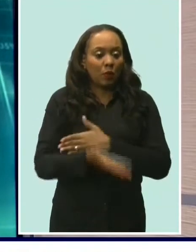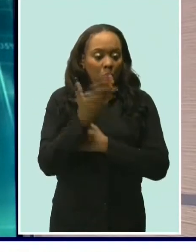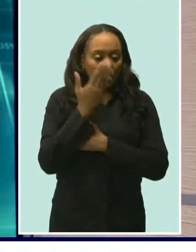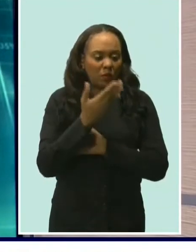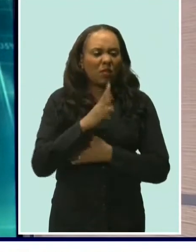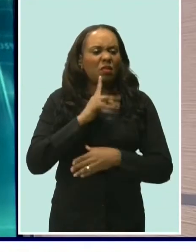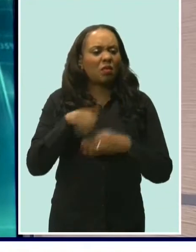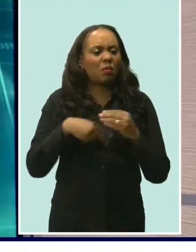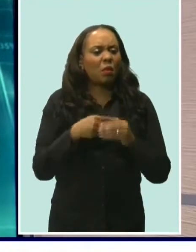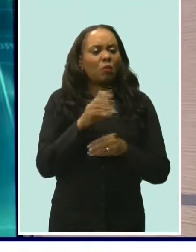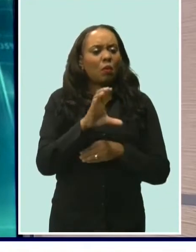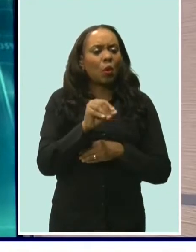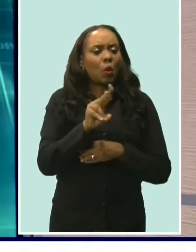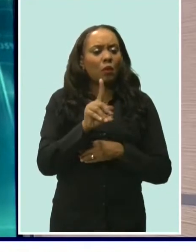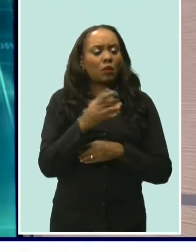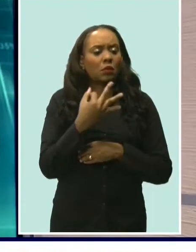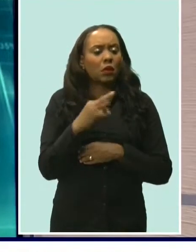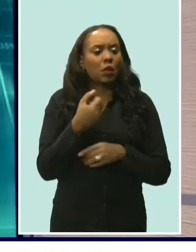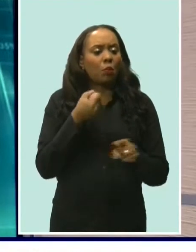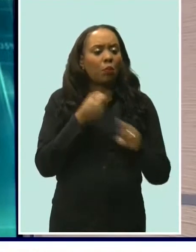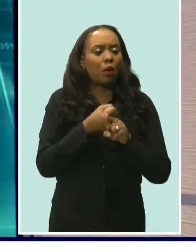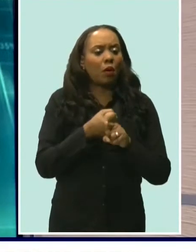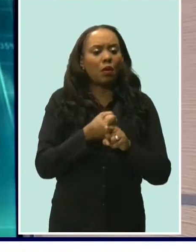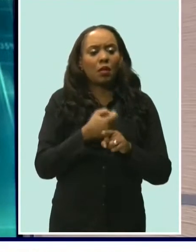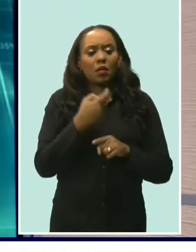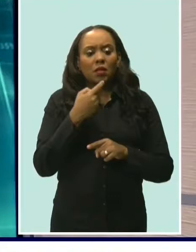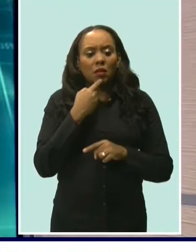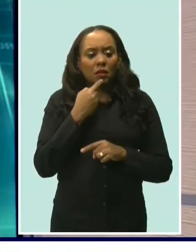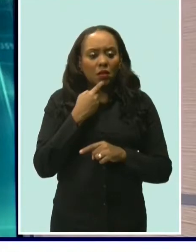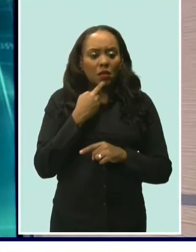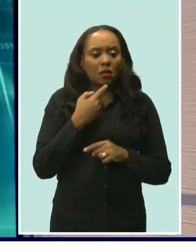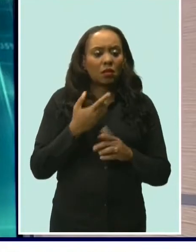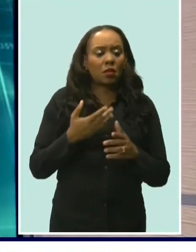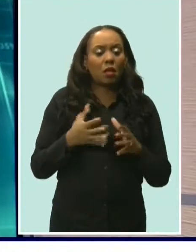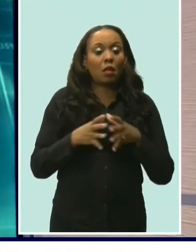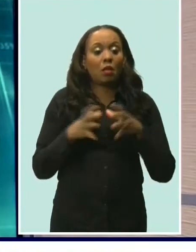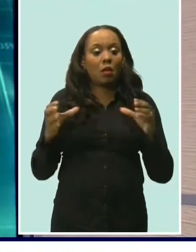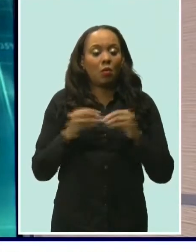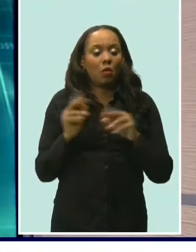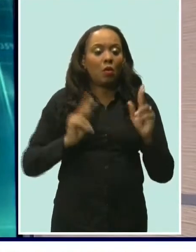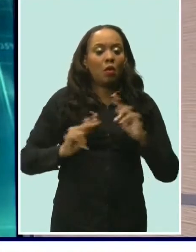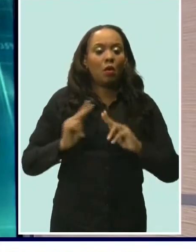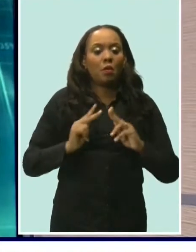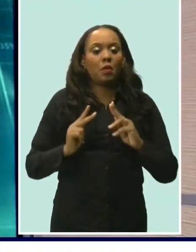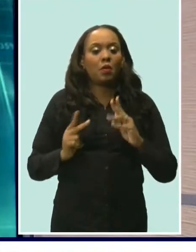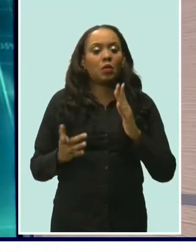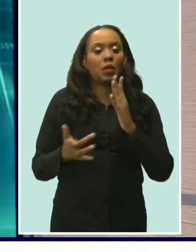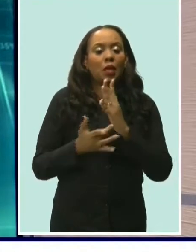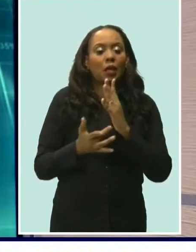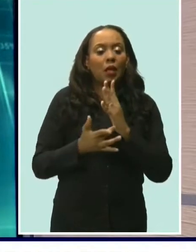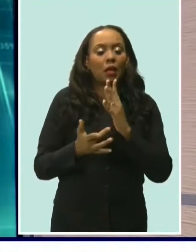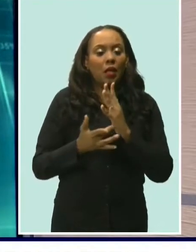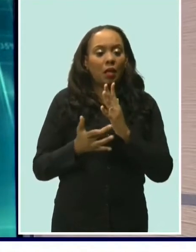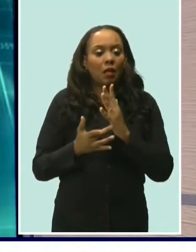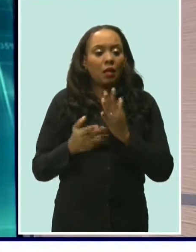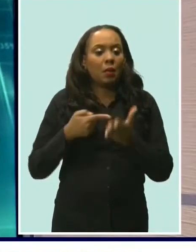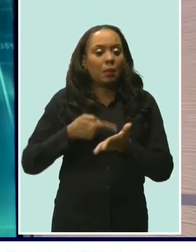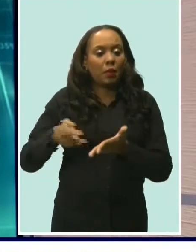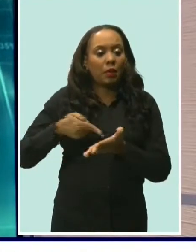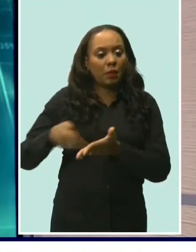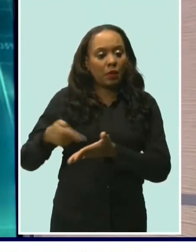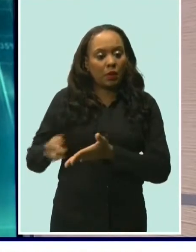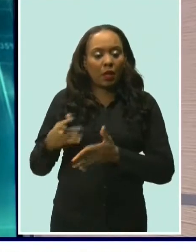the COVID-19 pandemic, he says it has resulted in increased domestic e-commerce and greater use of e-banking and digital payments.